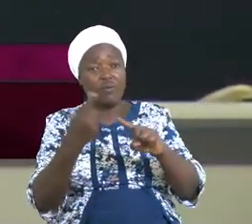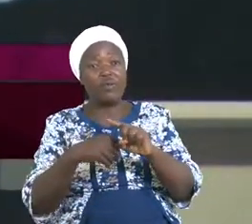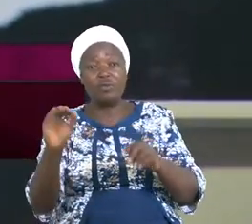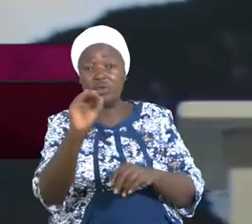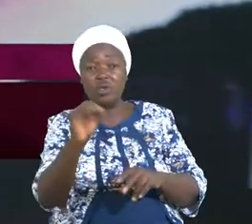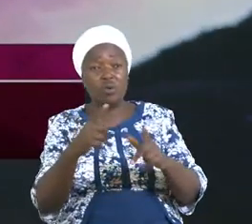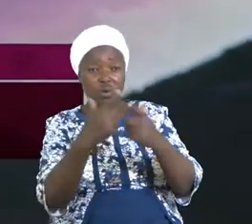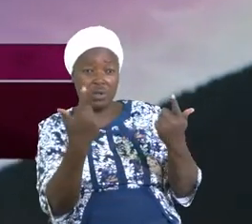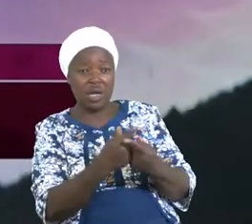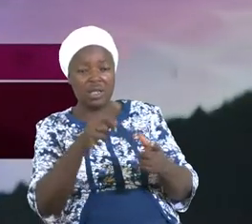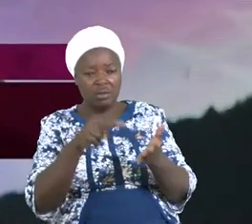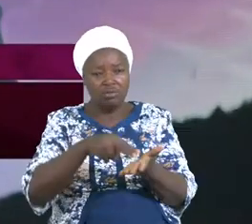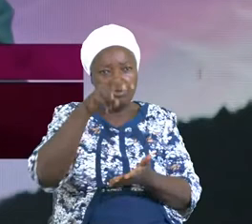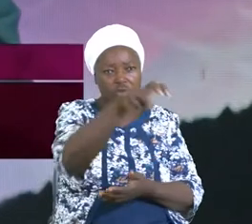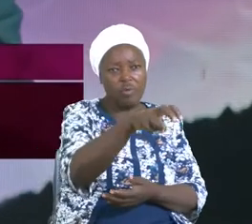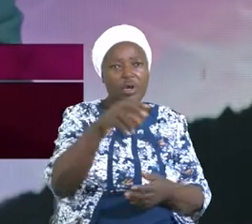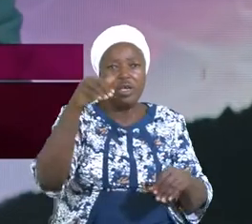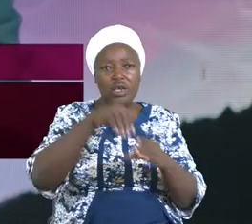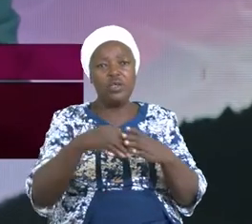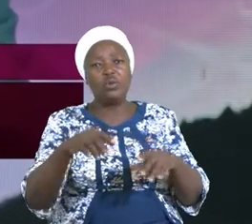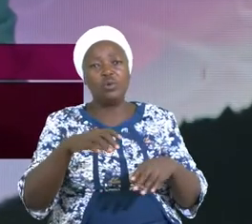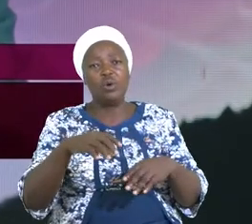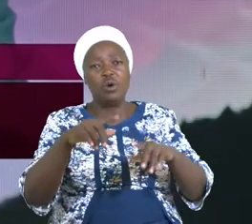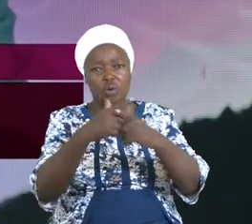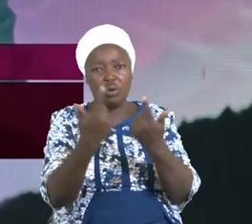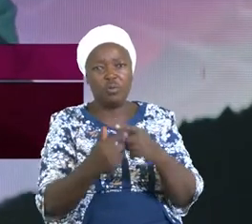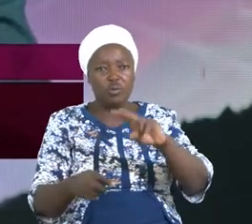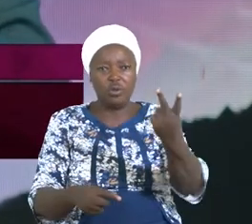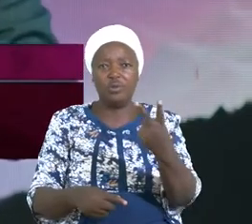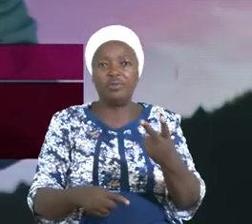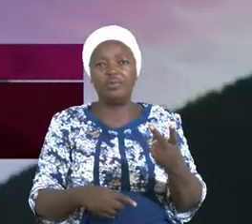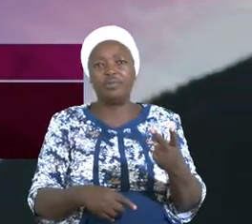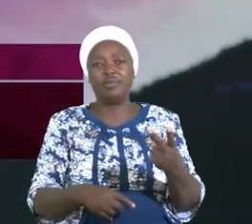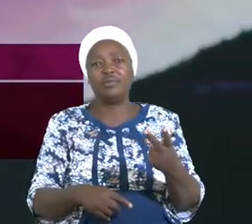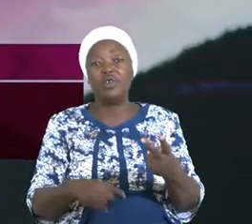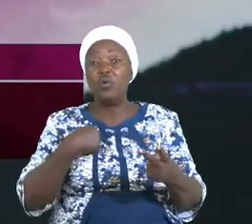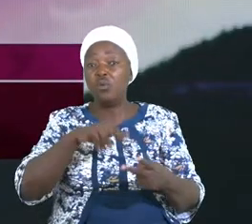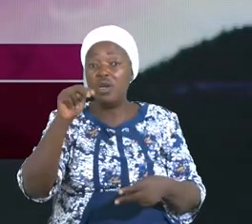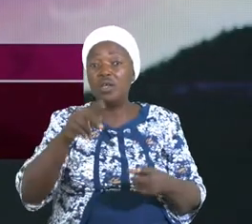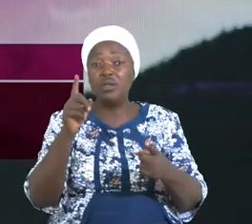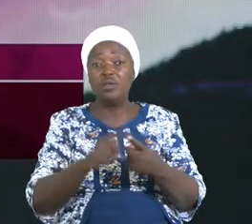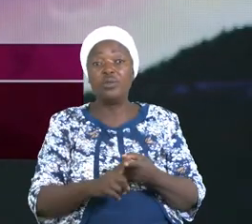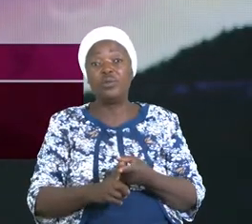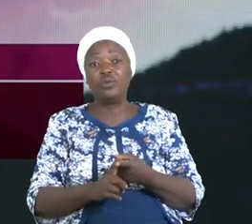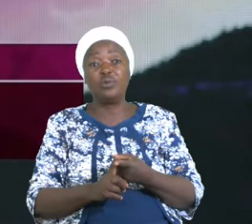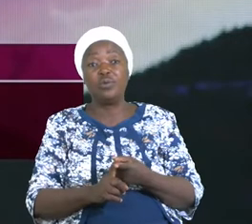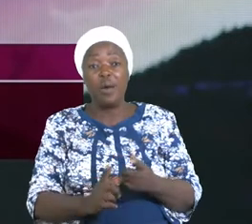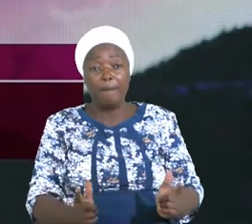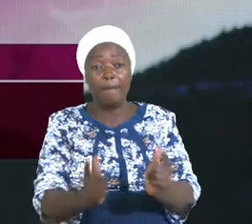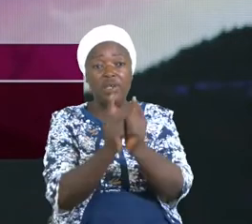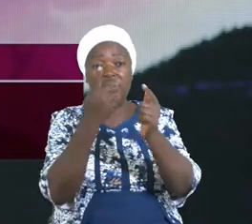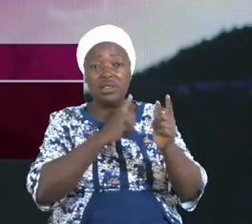just jump into class two. We need to meet the Lord, our